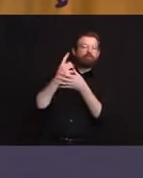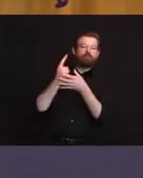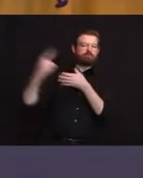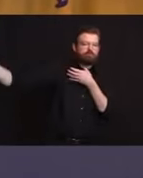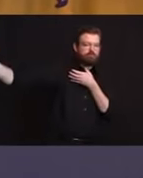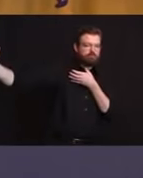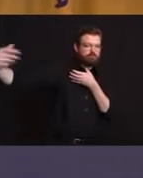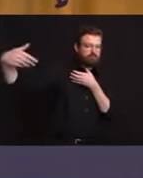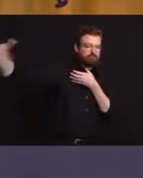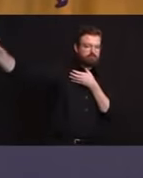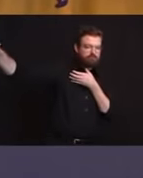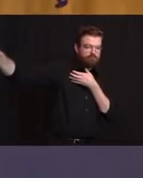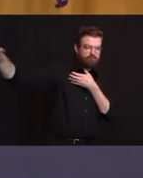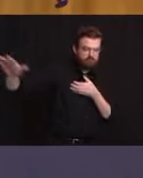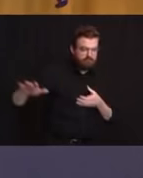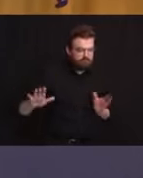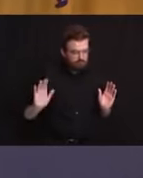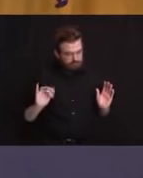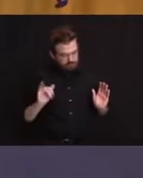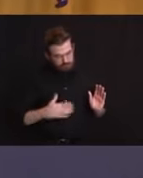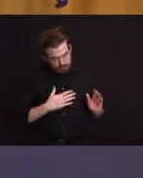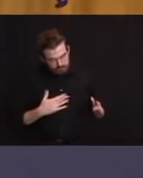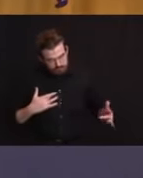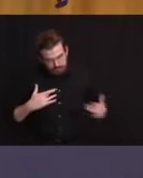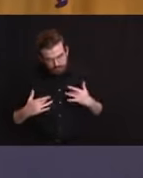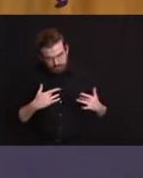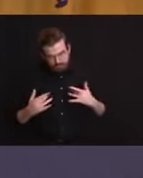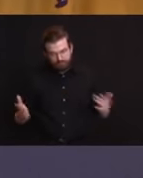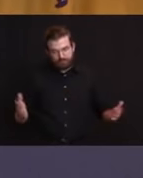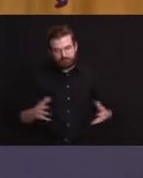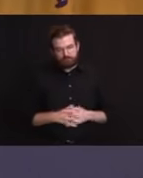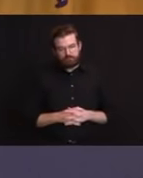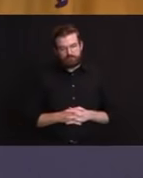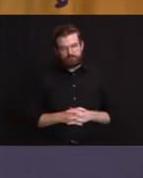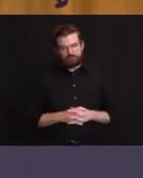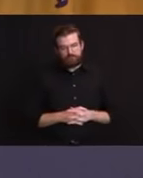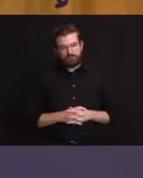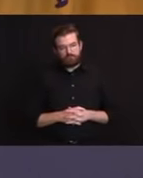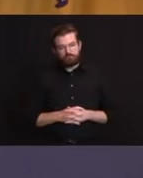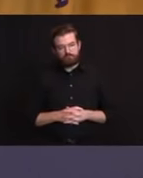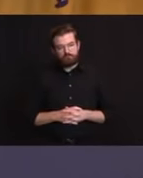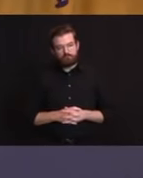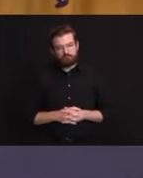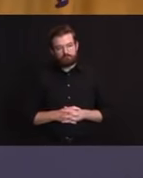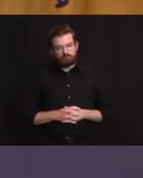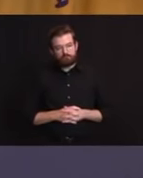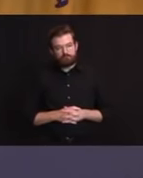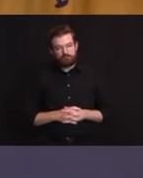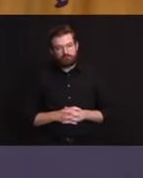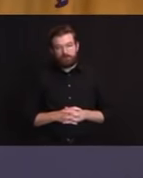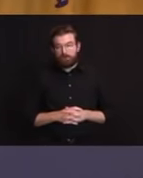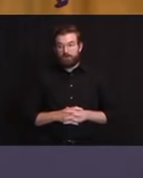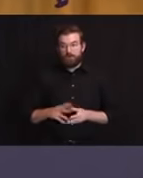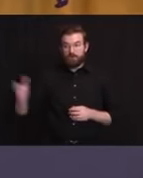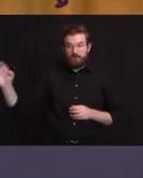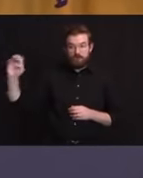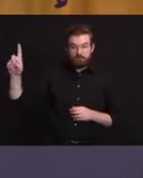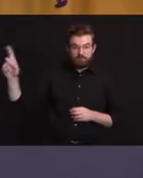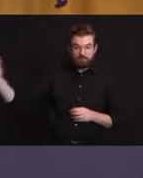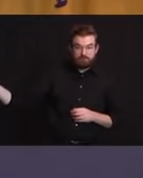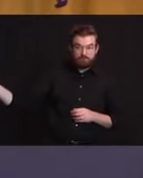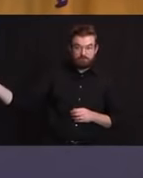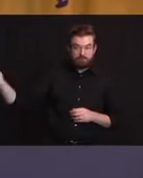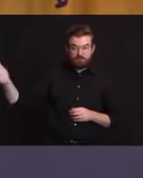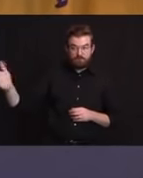with. And so that's the concern I would have. Ed, do you want to start down there on the first question, and then Judy, in terms